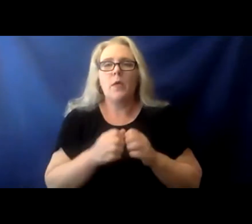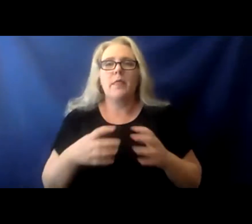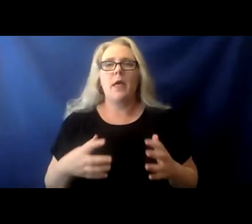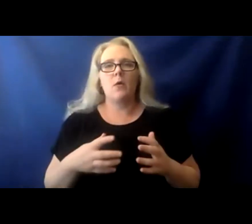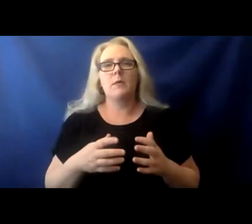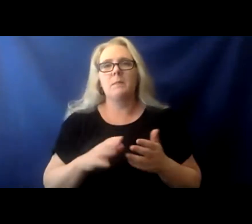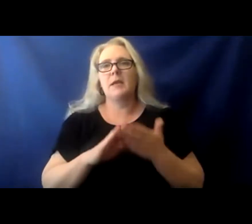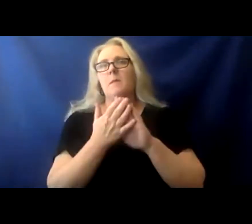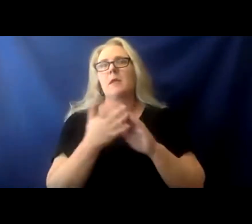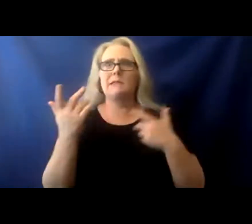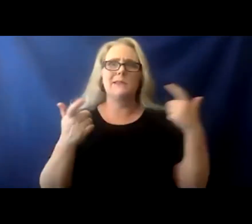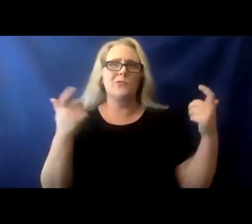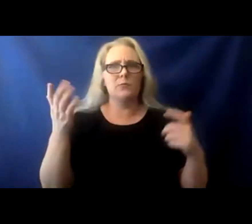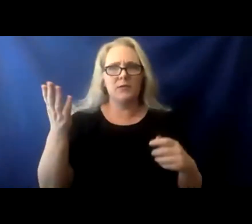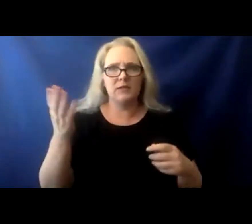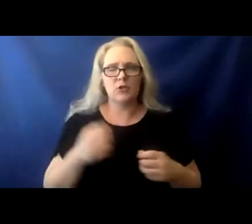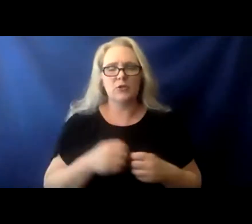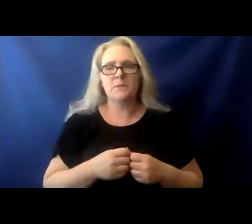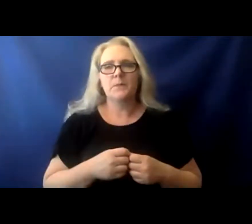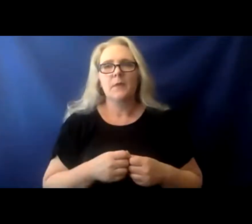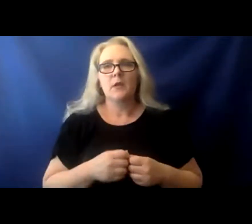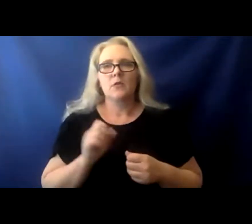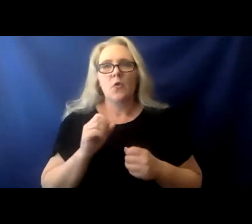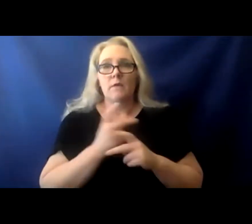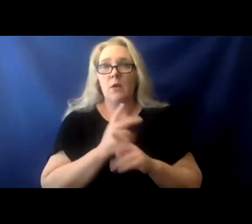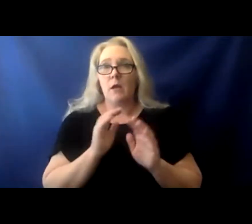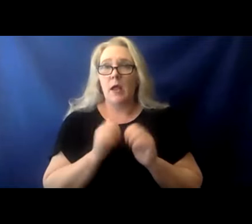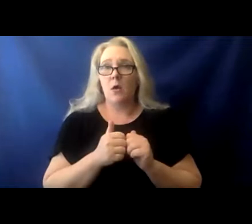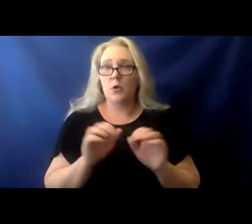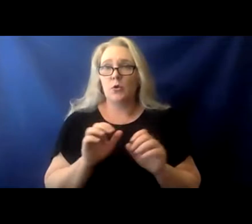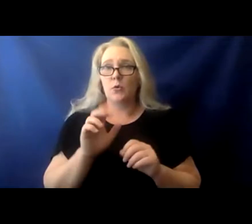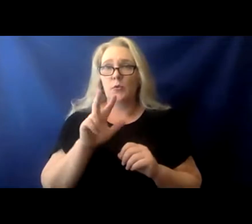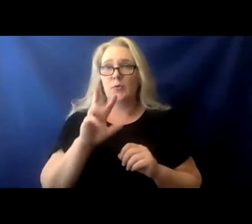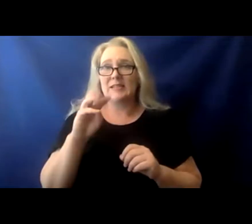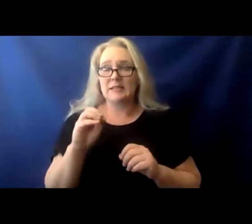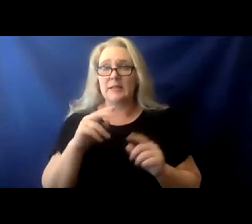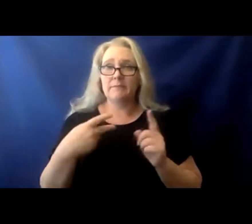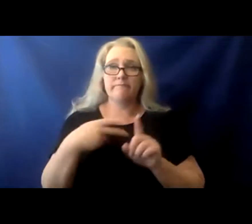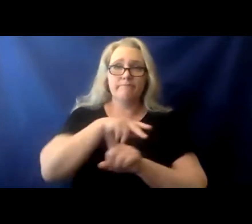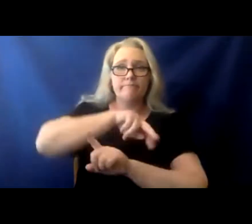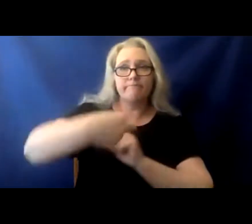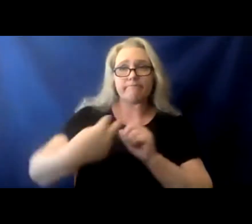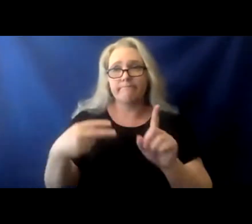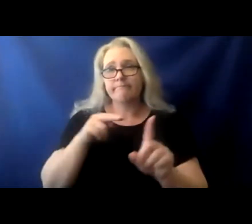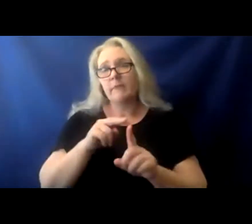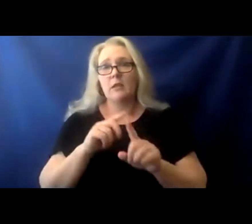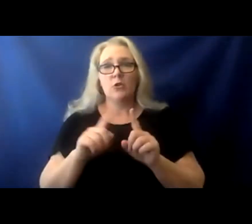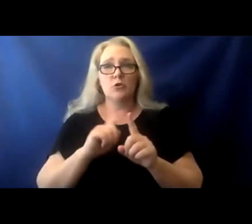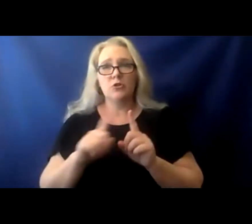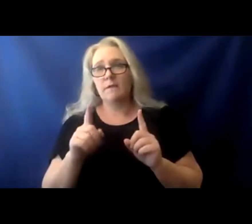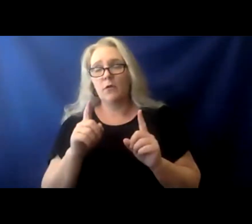So figuring out how we give that 360. There's different sources of expertise and different sources and different